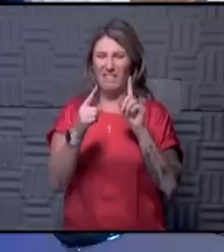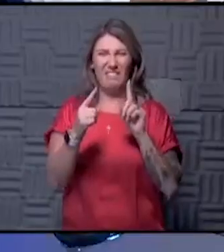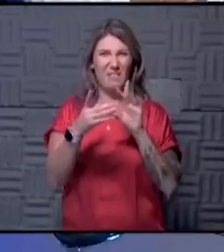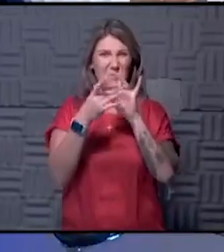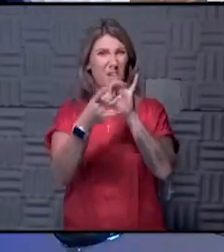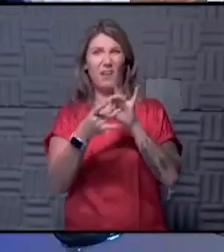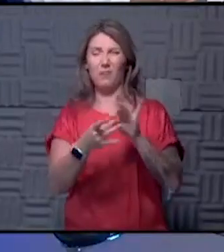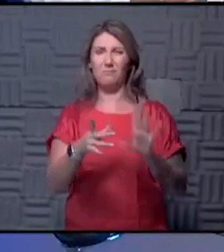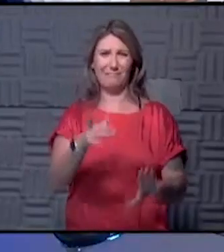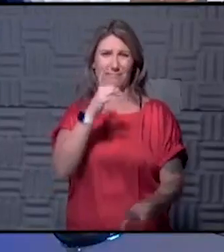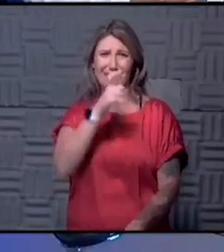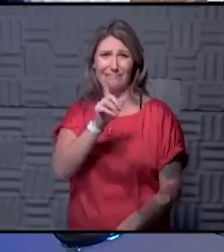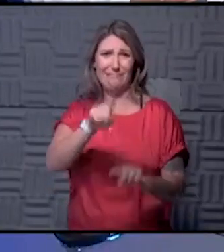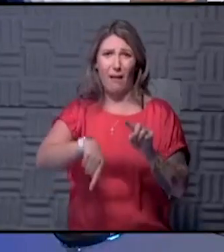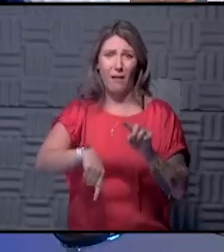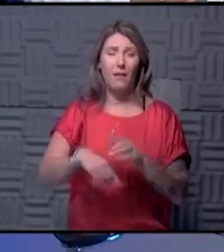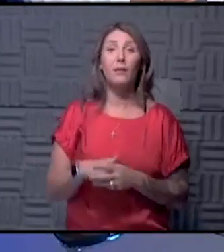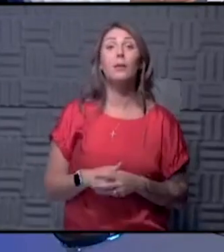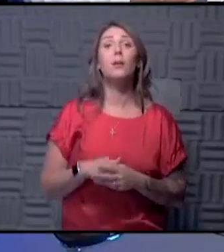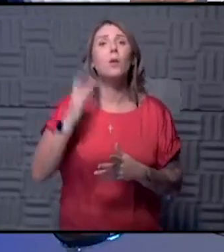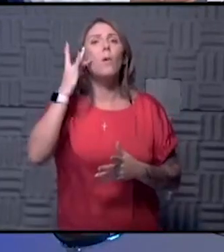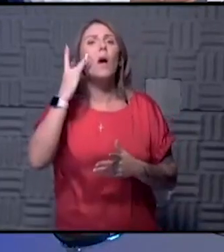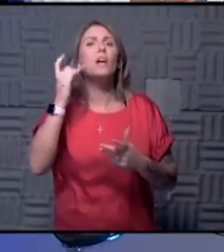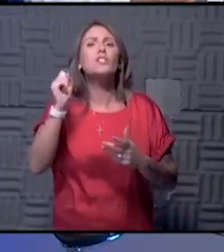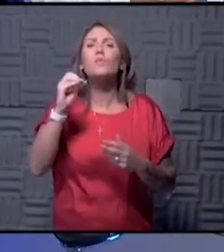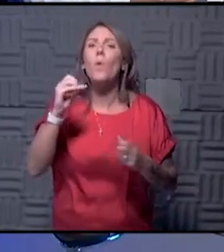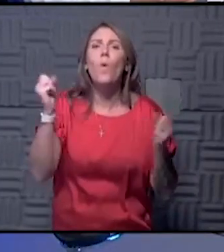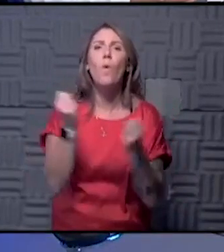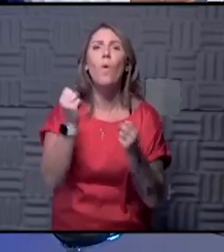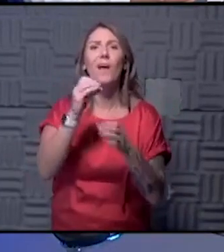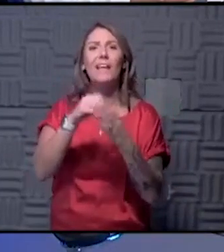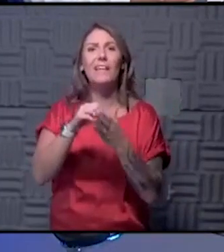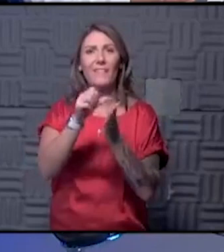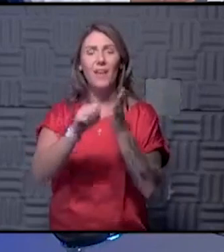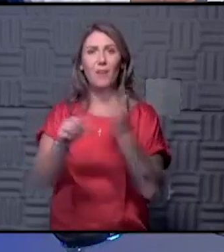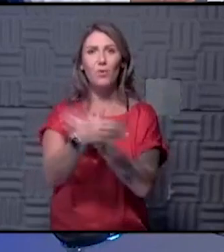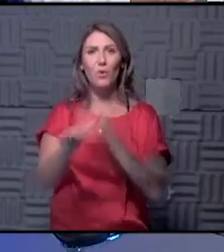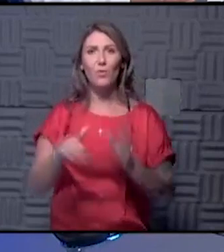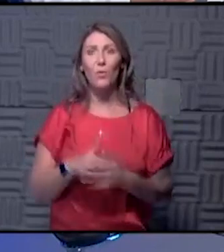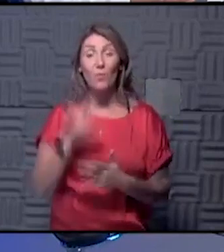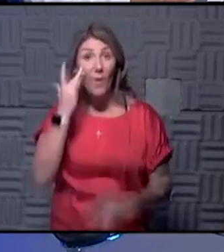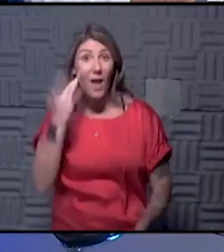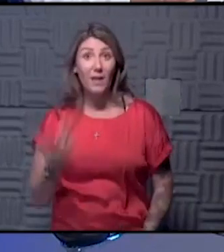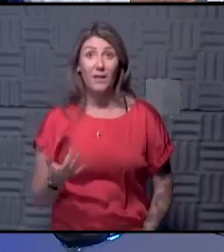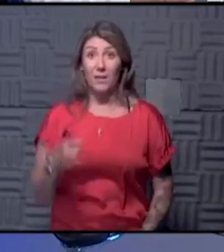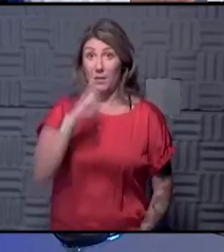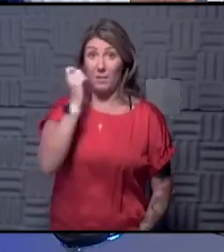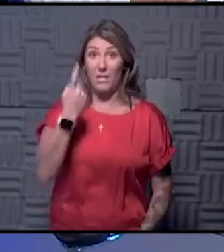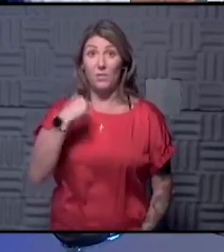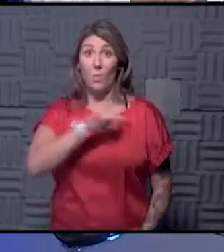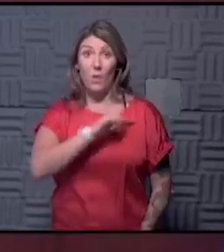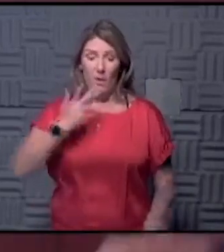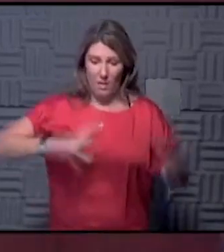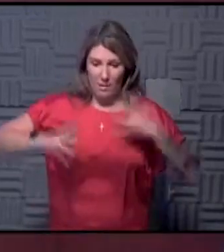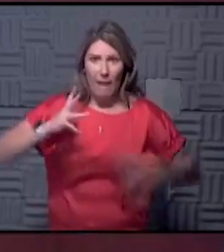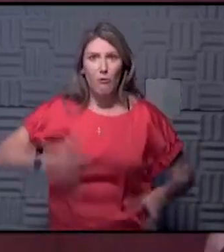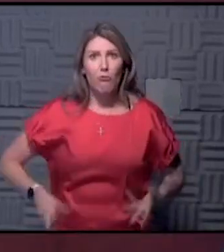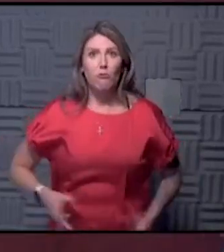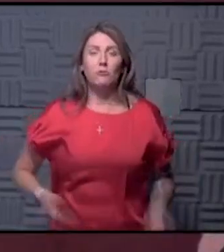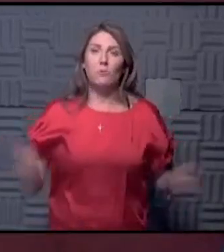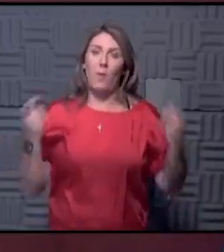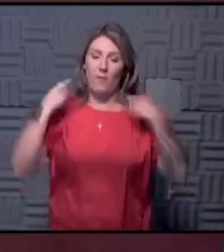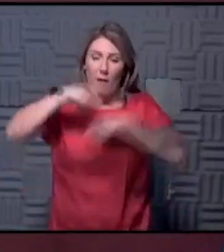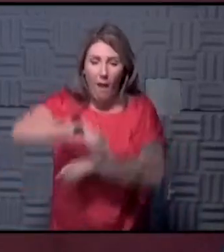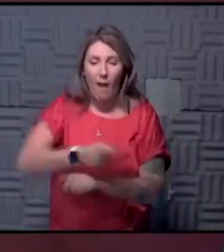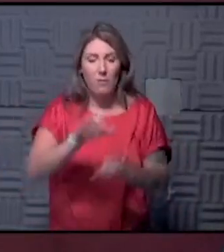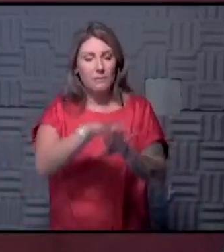connectable. And so why do you guys always keep it so darn cold in the operating room? I always wondered about that as a patient who had a couple Also surgeries. because we dress in layers. We have gowns